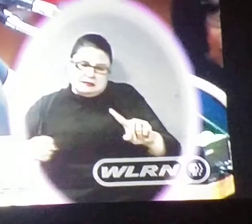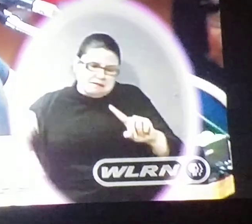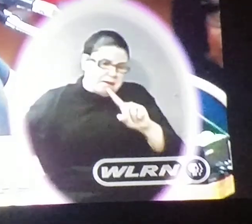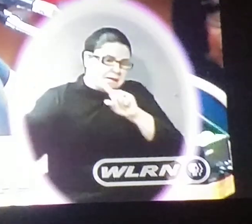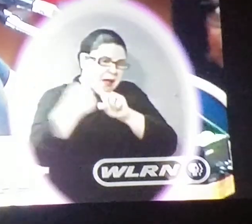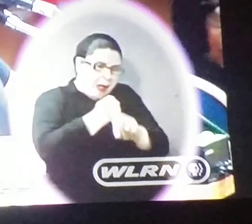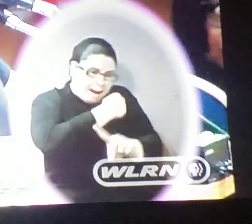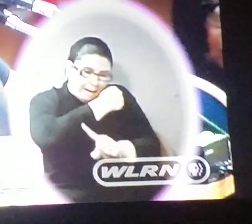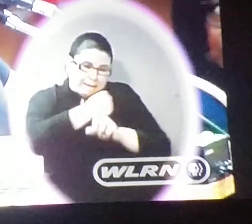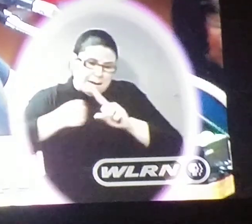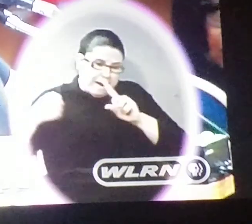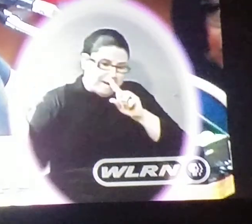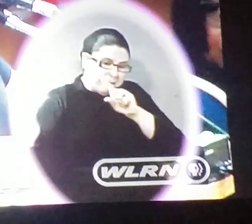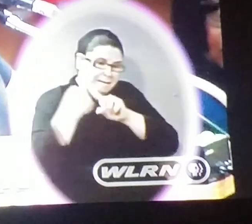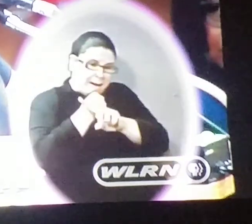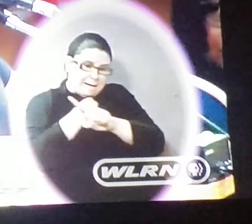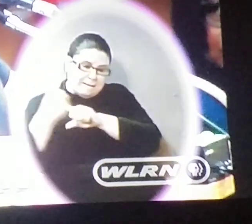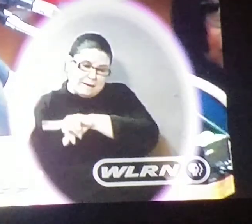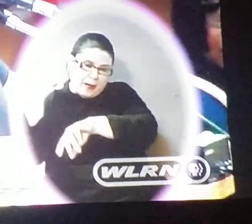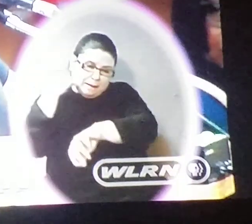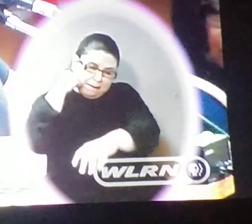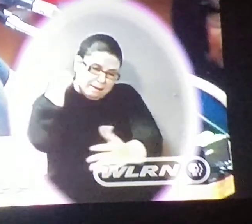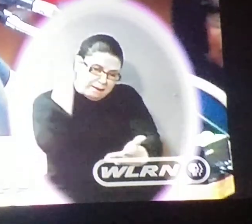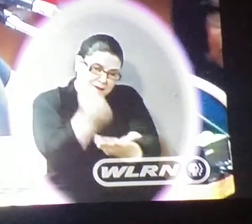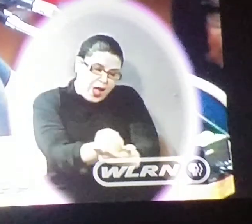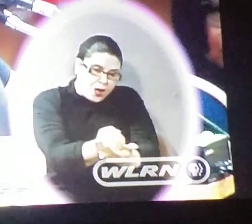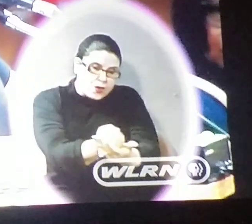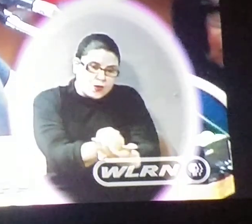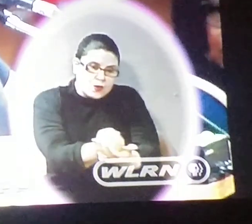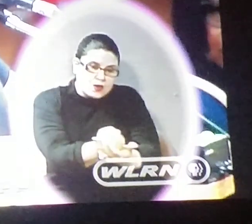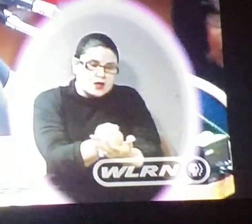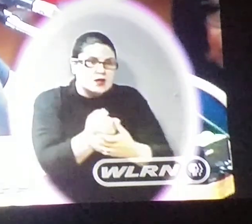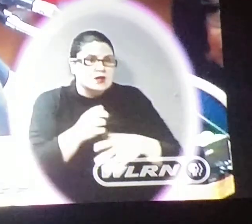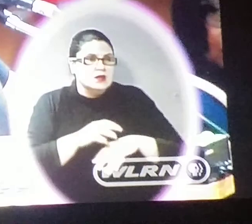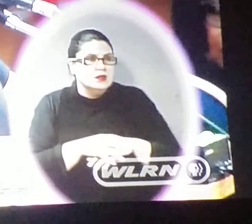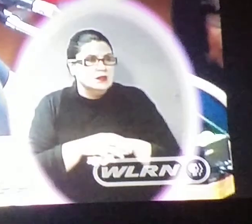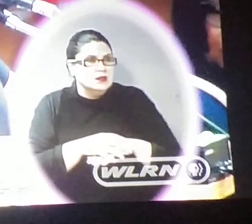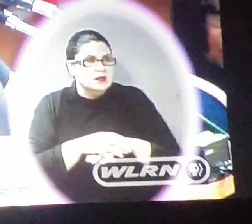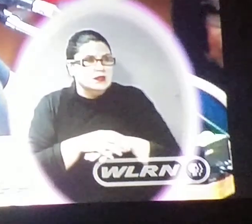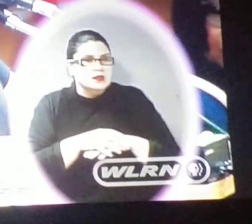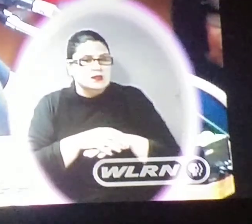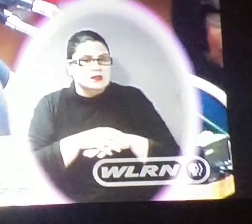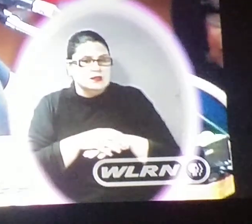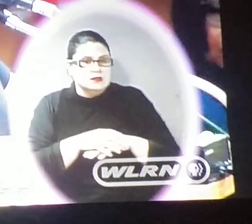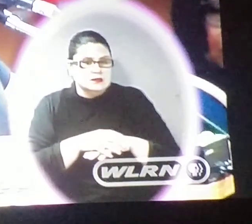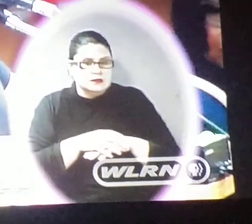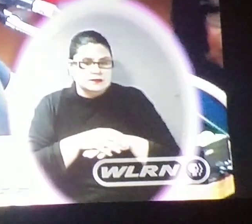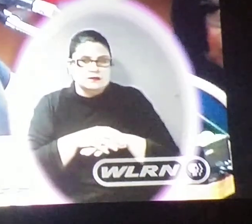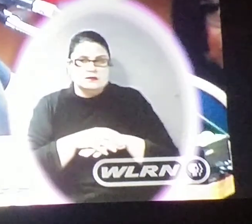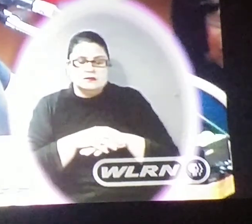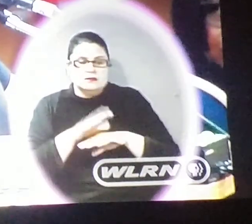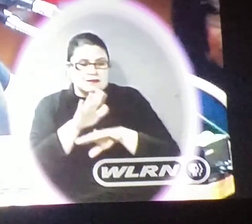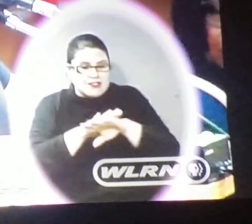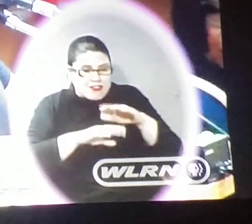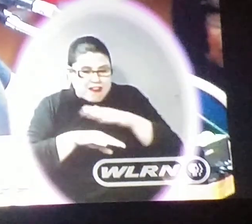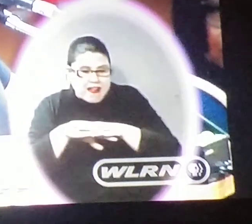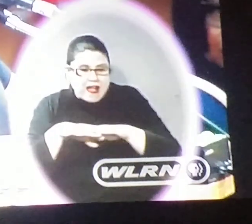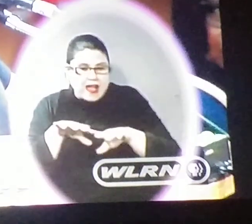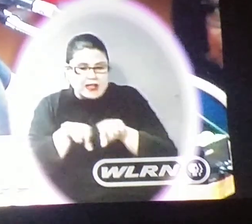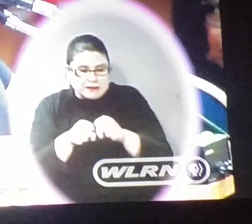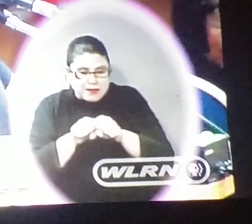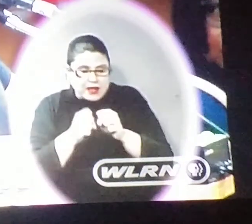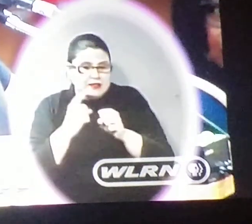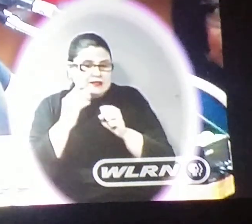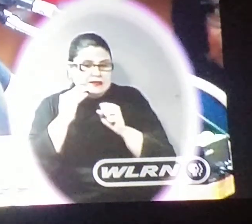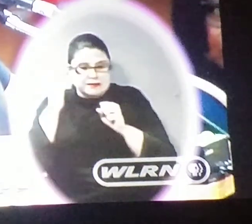repeatedly until the point of unconsciousness. She received multiple skull, hand, and facial fractures. Point of order,